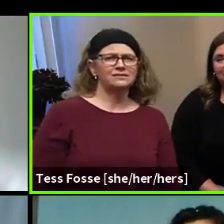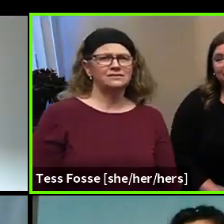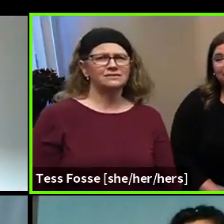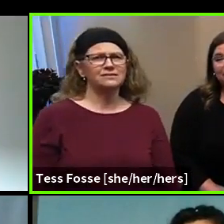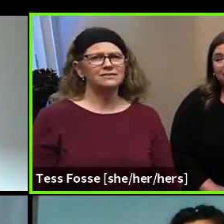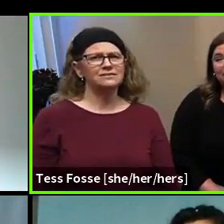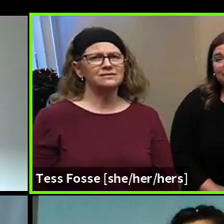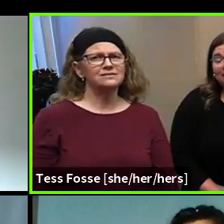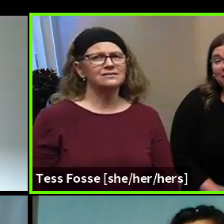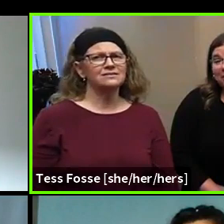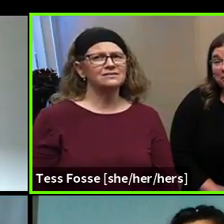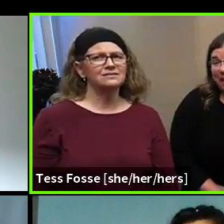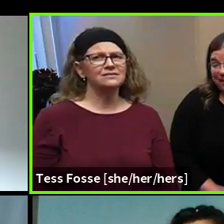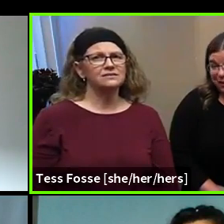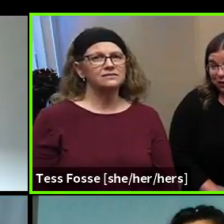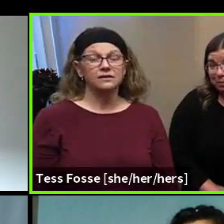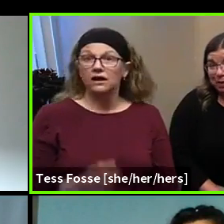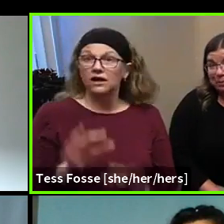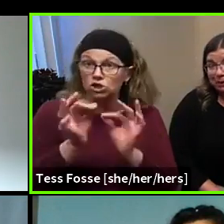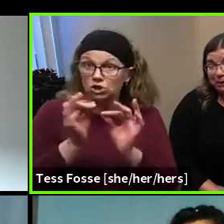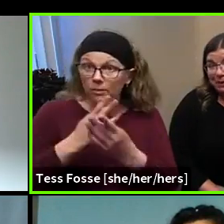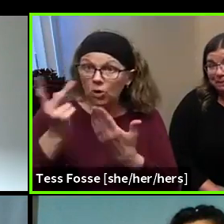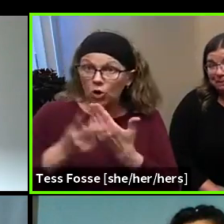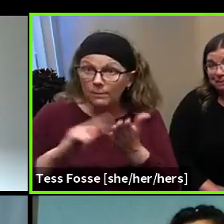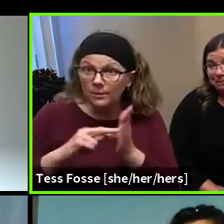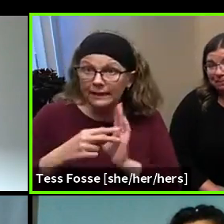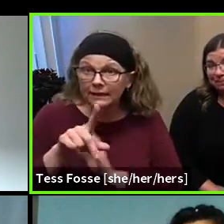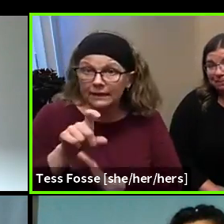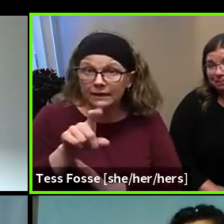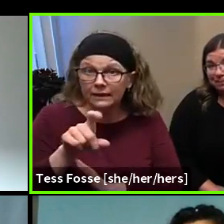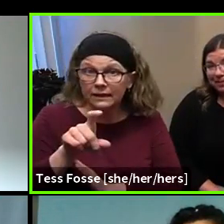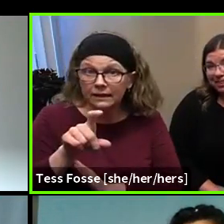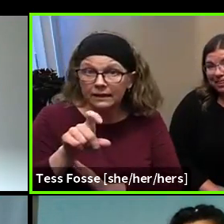Tess? In the interpreting program?